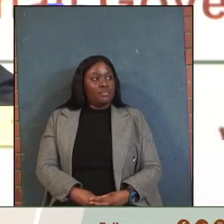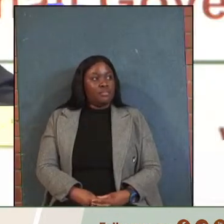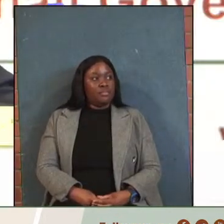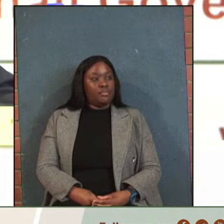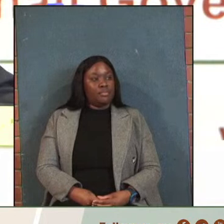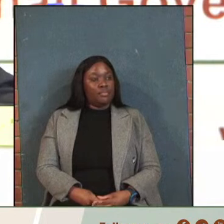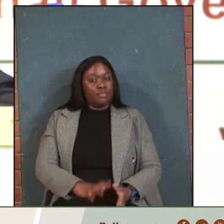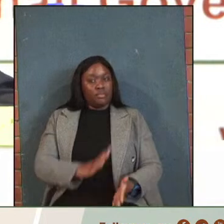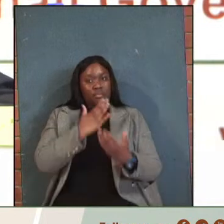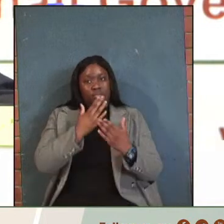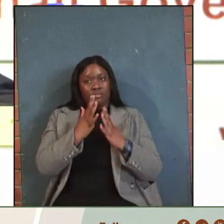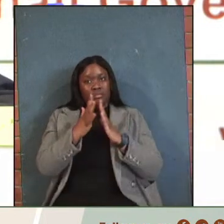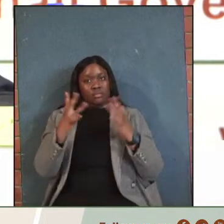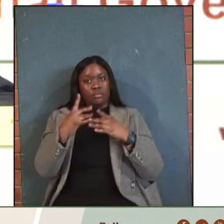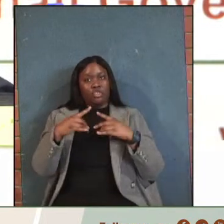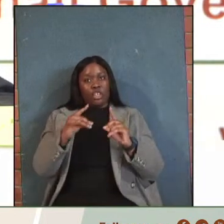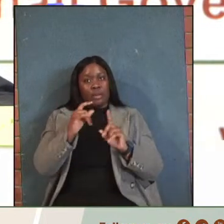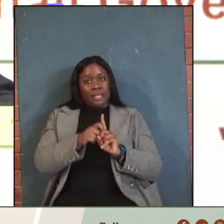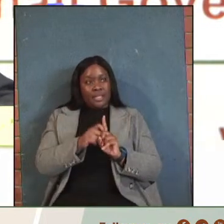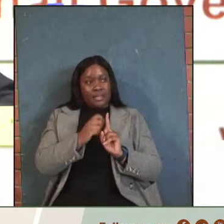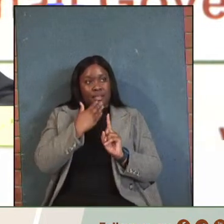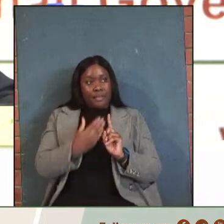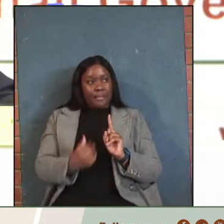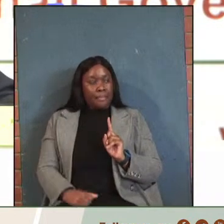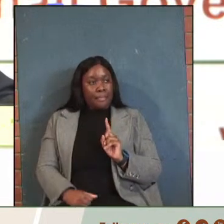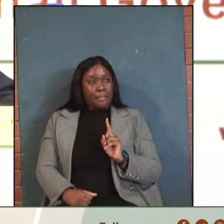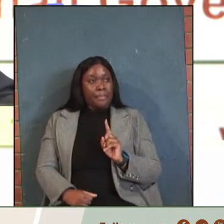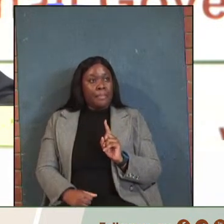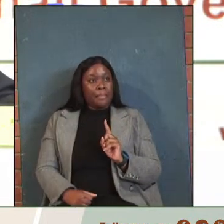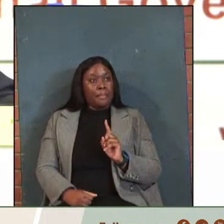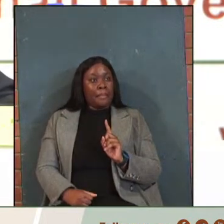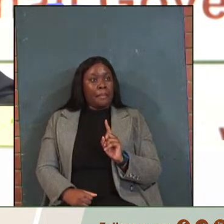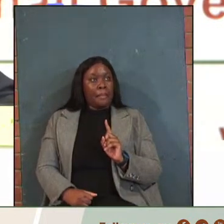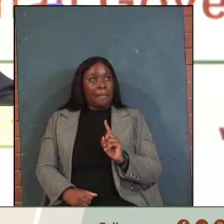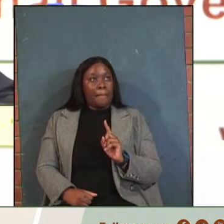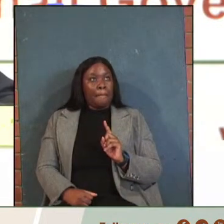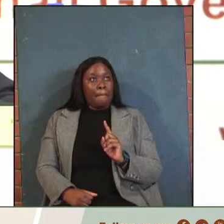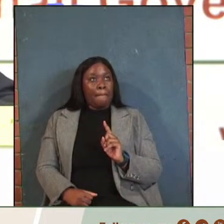Thank you very much, Honorable Chairperson. I'd like to leave